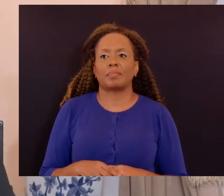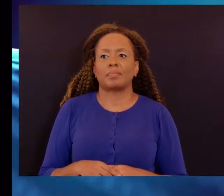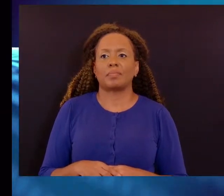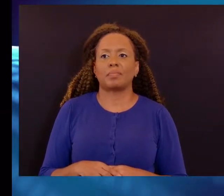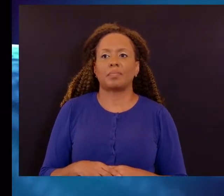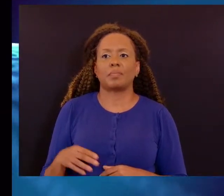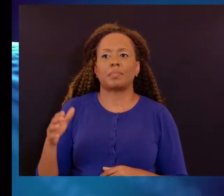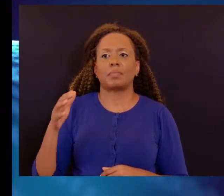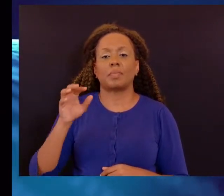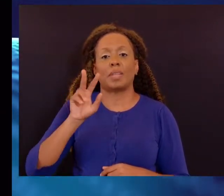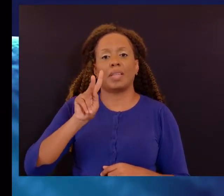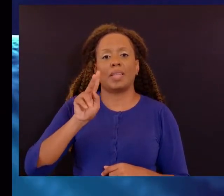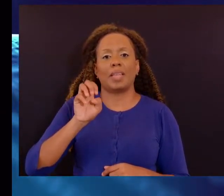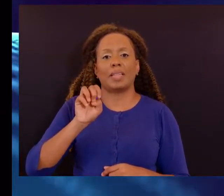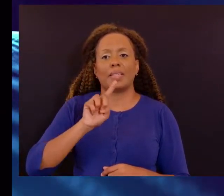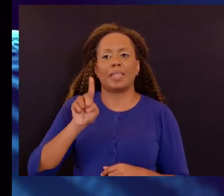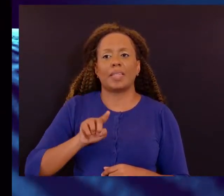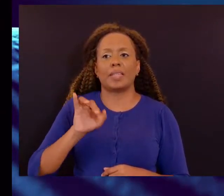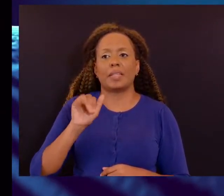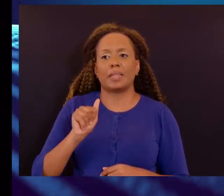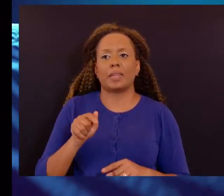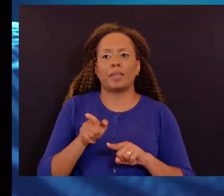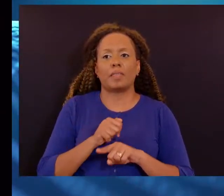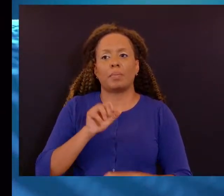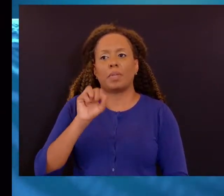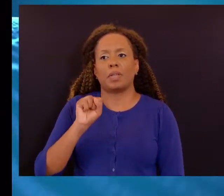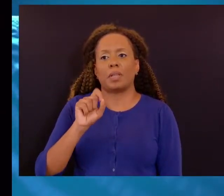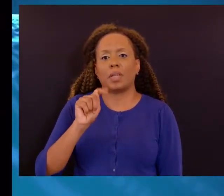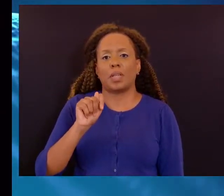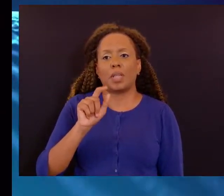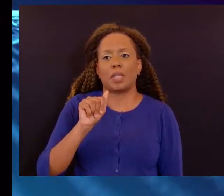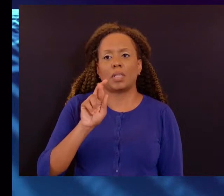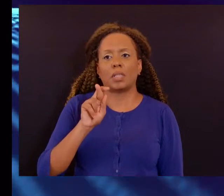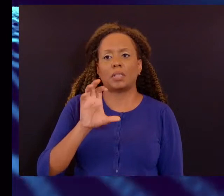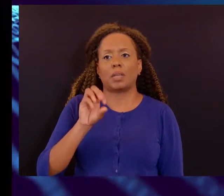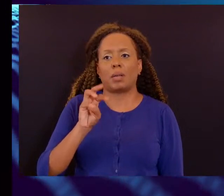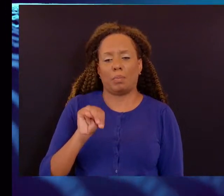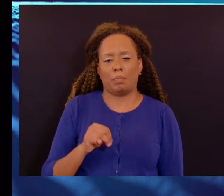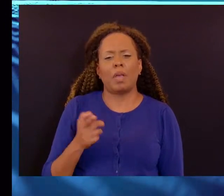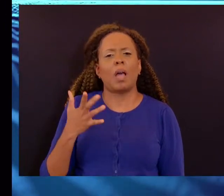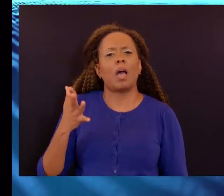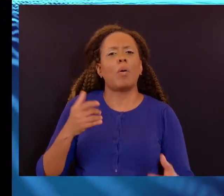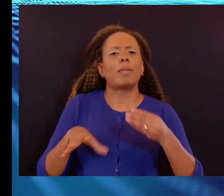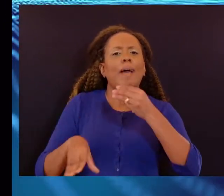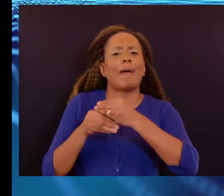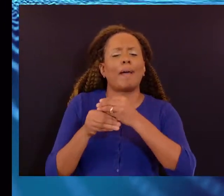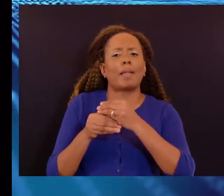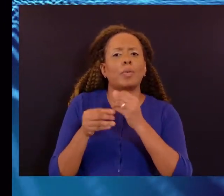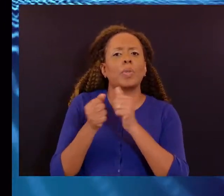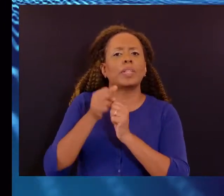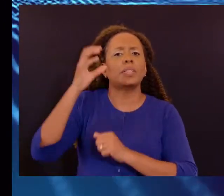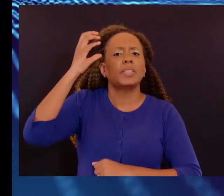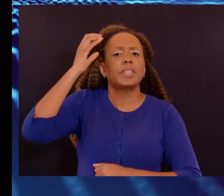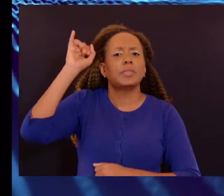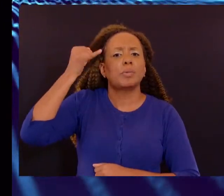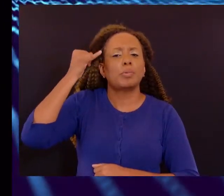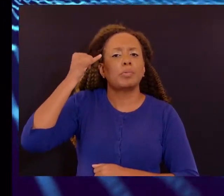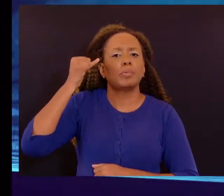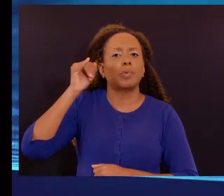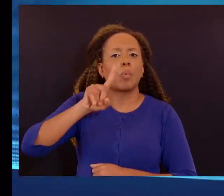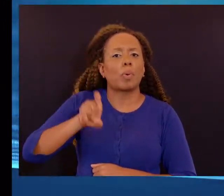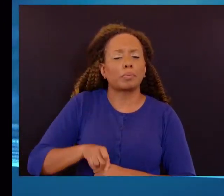Kezia, in a Starcom network, just wanted to kind of follow up on Shane's question. With regards to